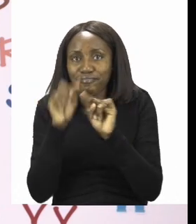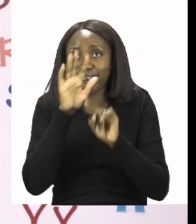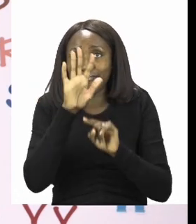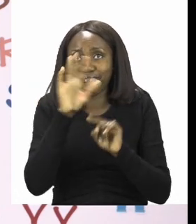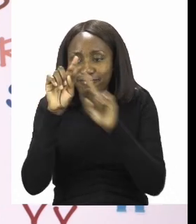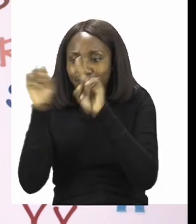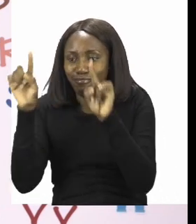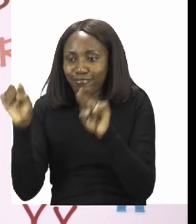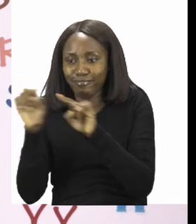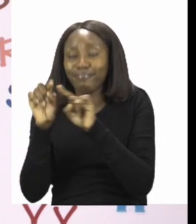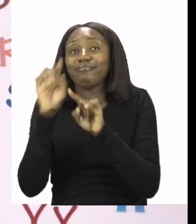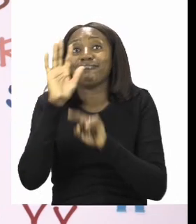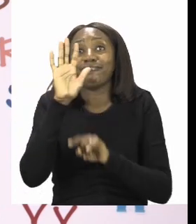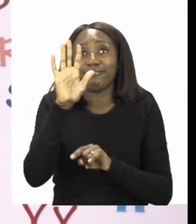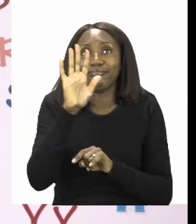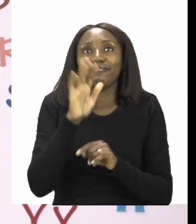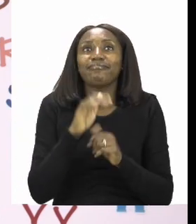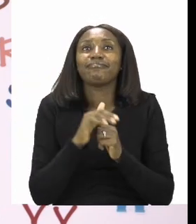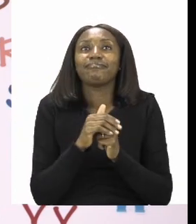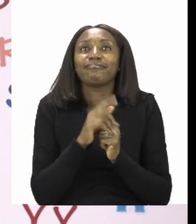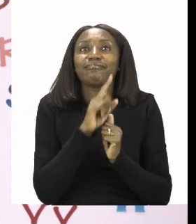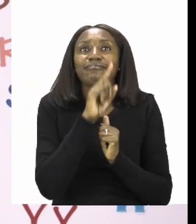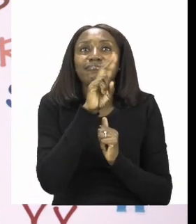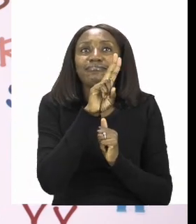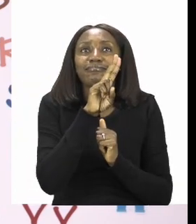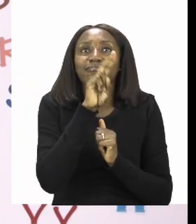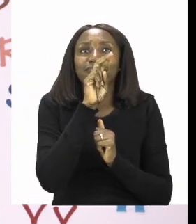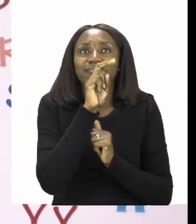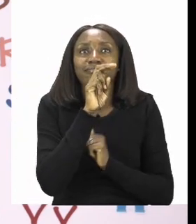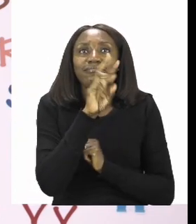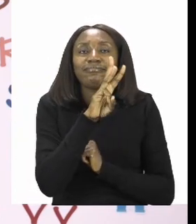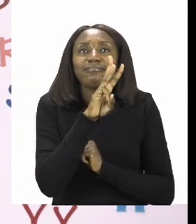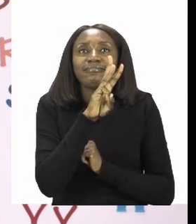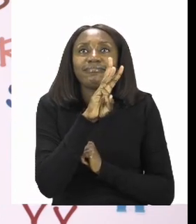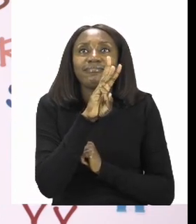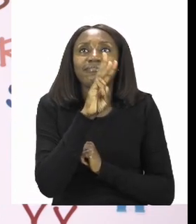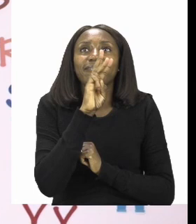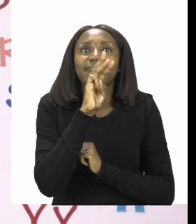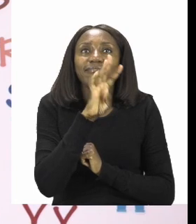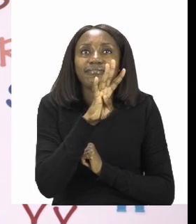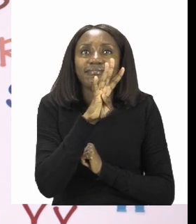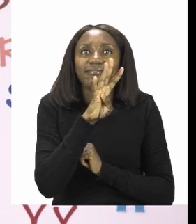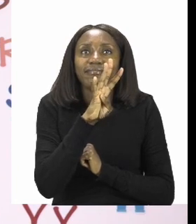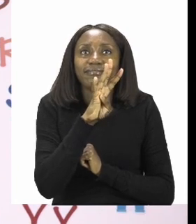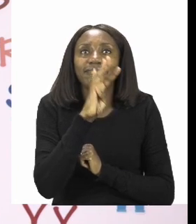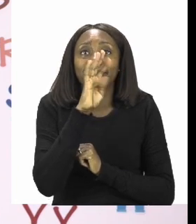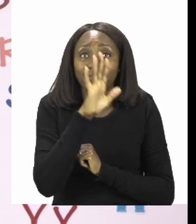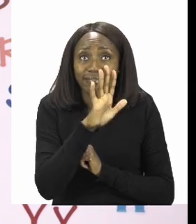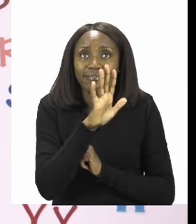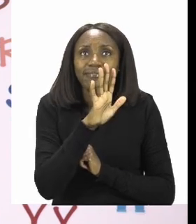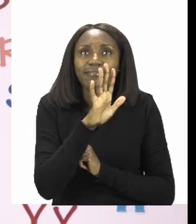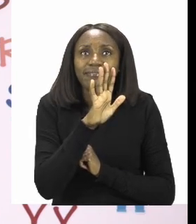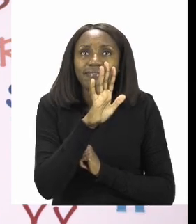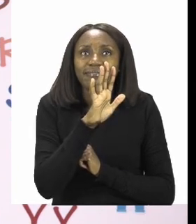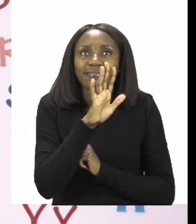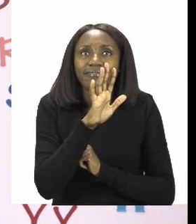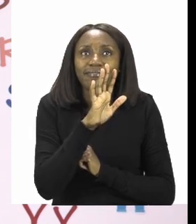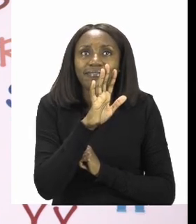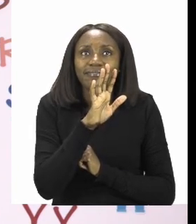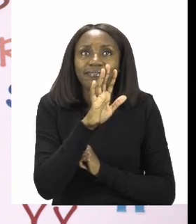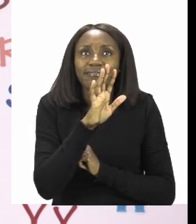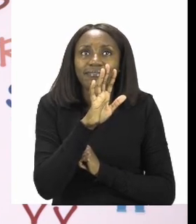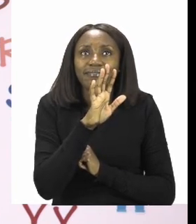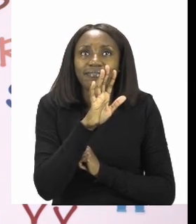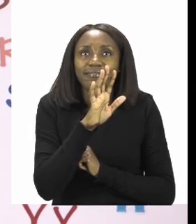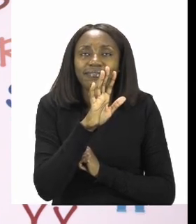begin. 1, 2, 3, 4, 5. That's